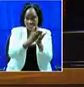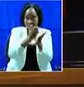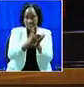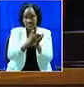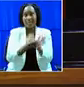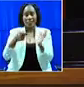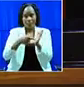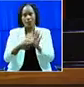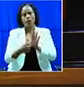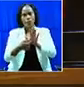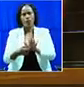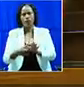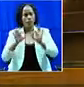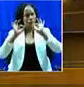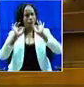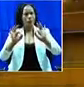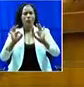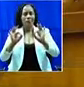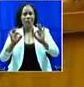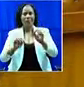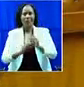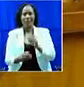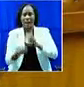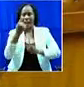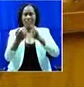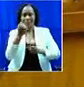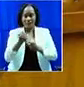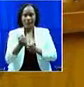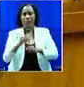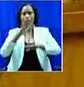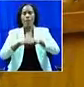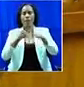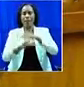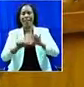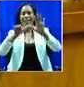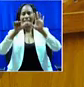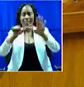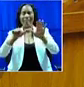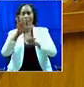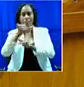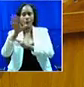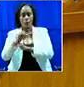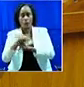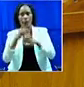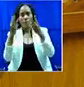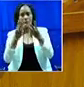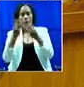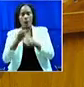significant achievement, reaching more than 6 million unemployed people in a short space of